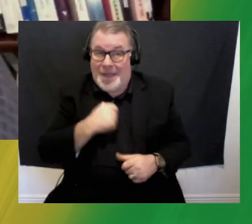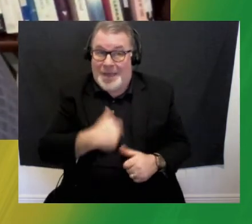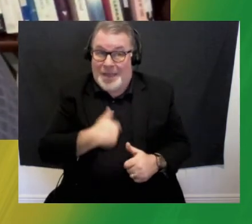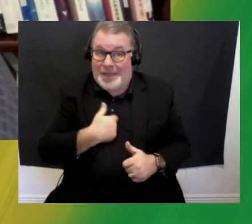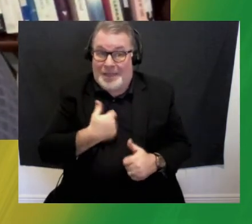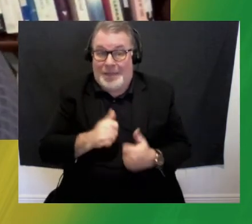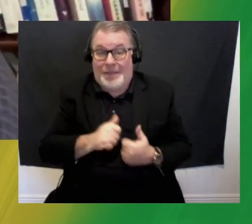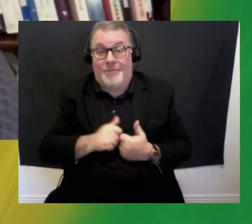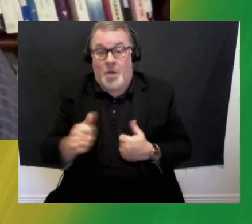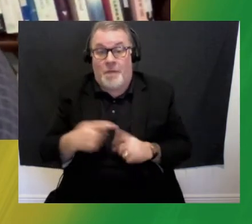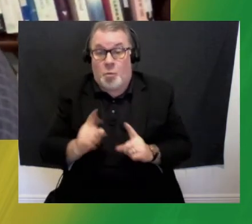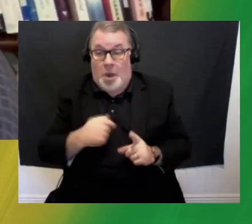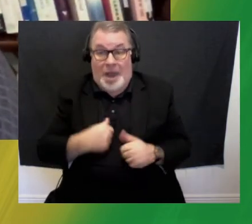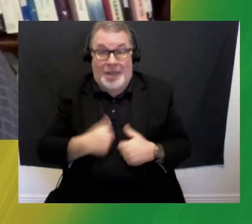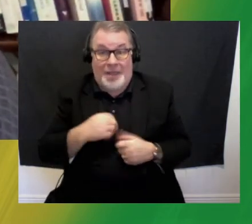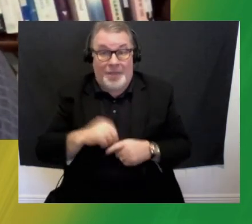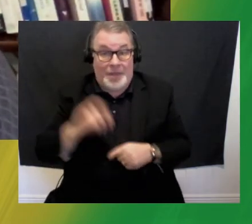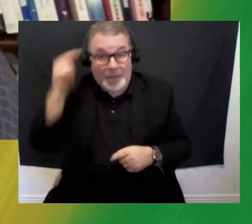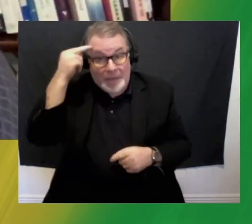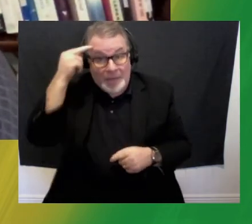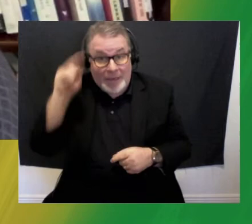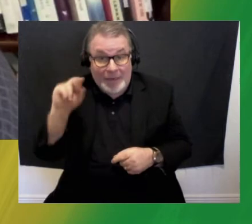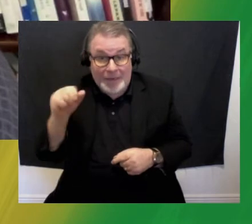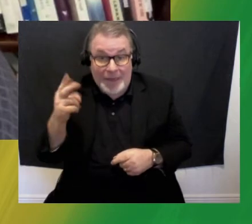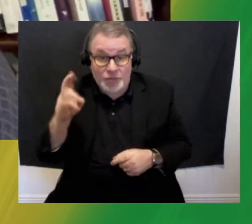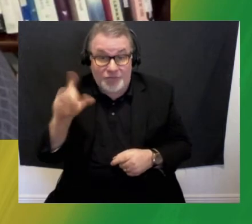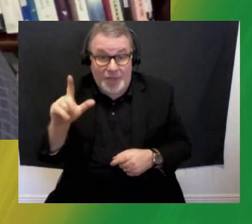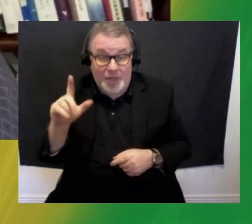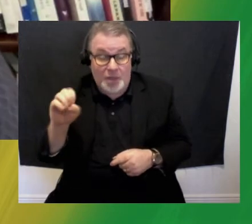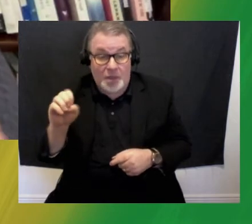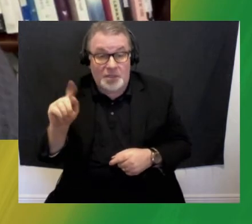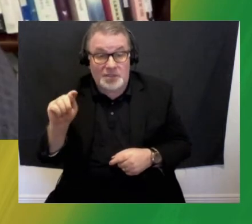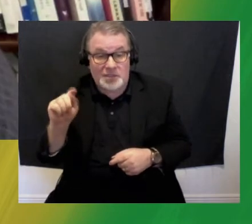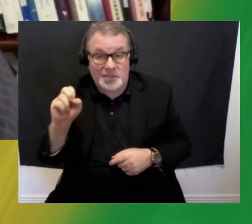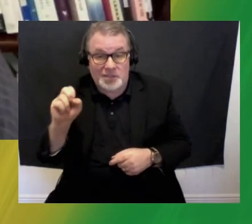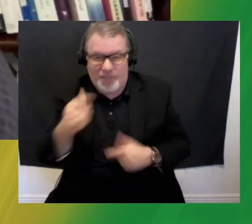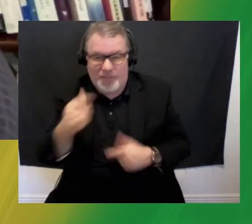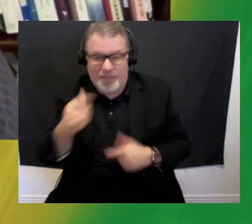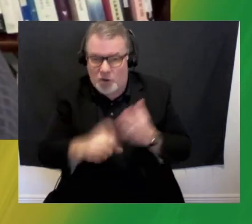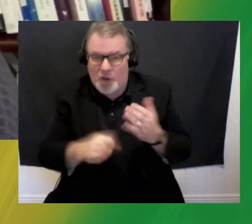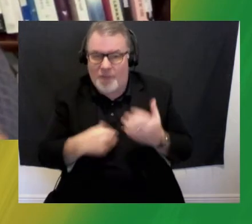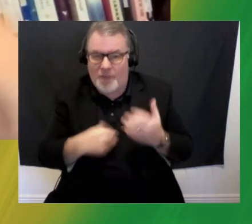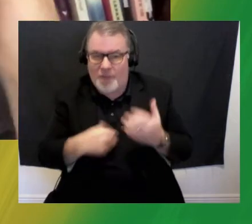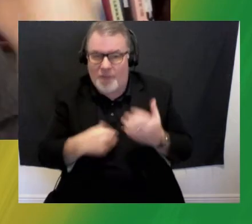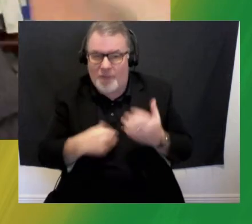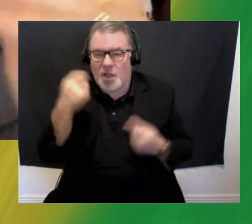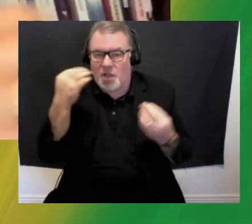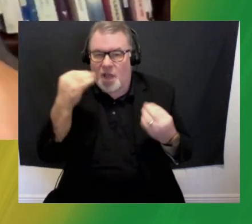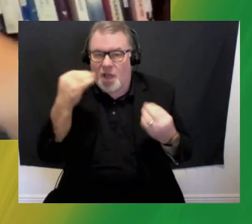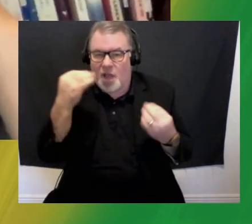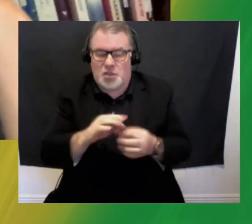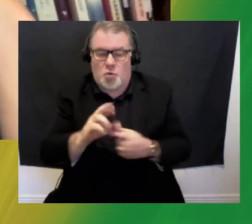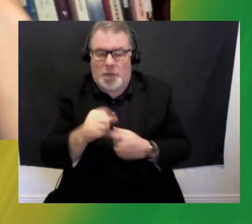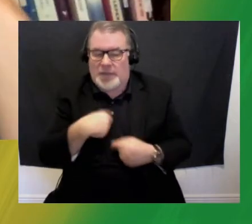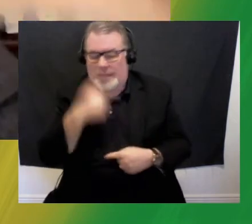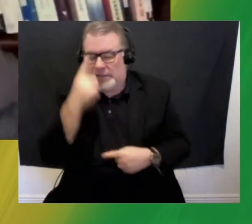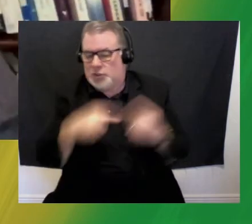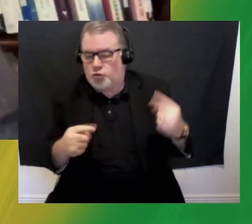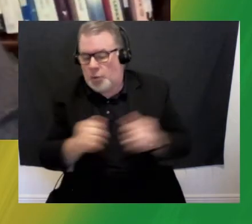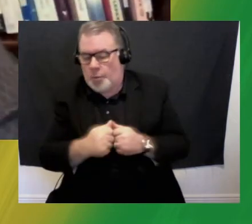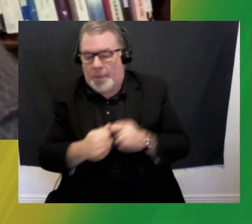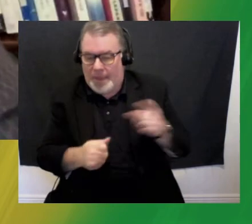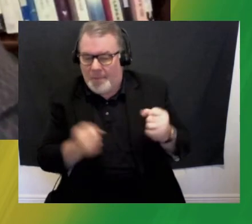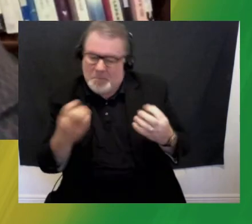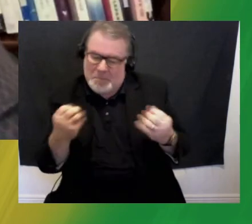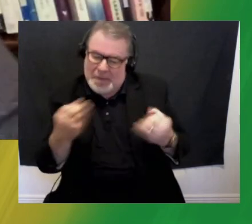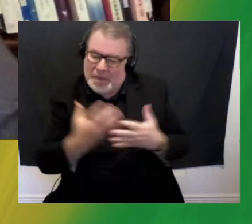Nashville, Tennessee. And he had a really interesting article today. He has a lot of interesting thoughts actually about race. I disagree with this guy on lots of